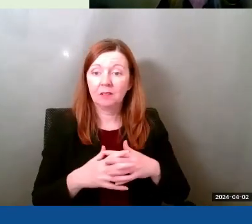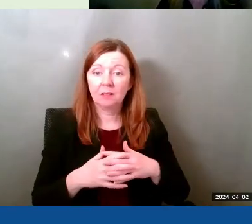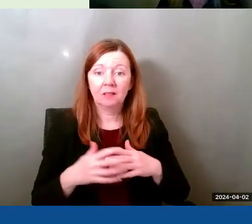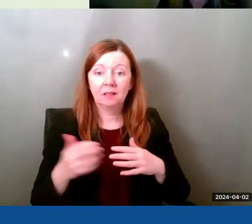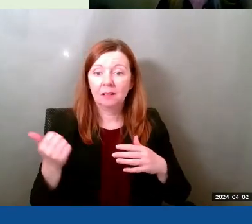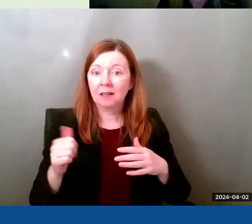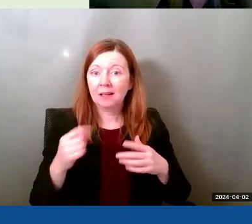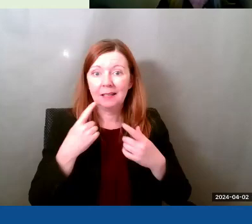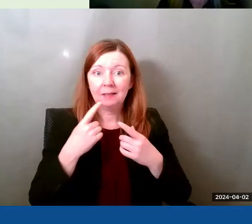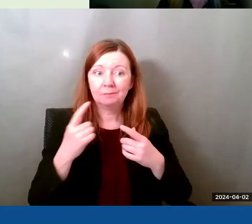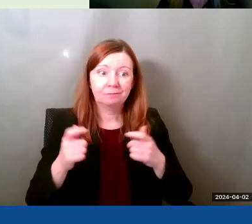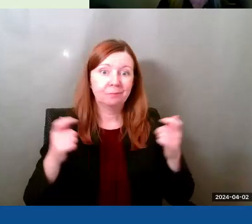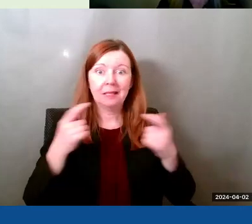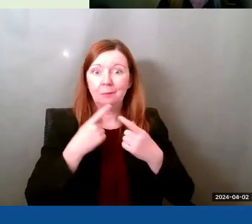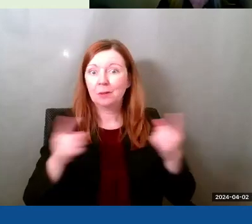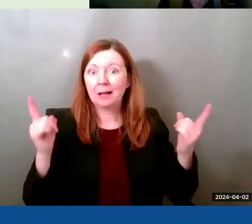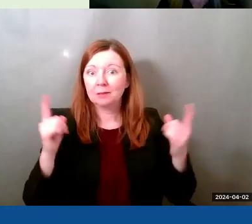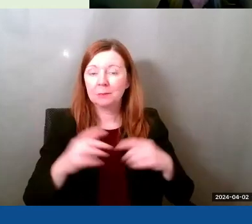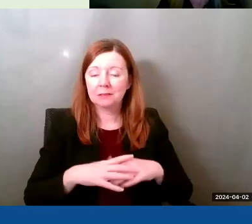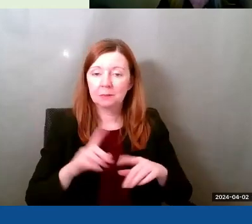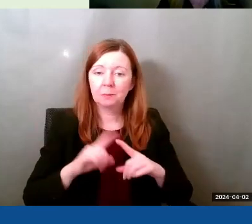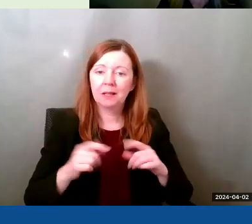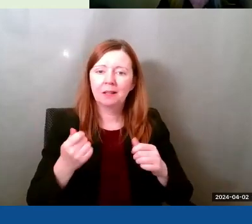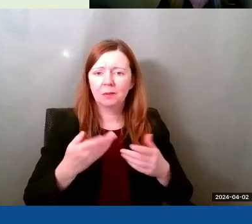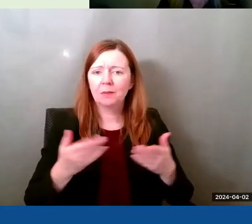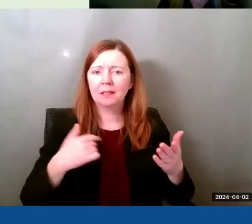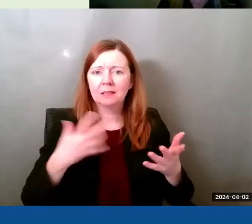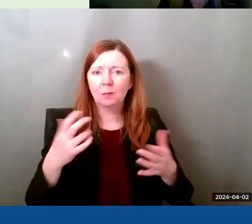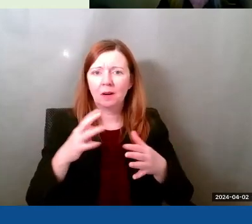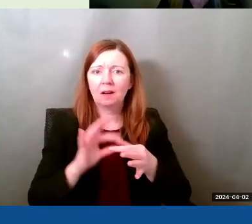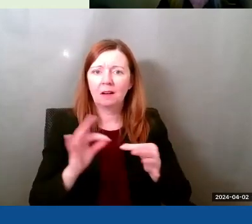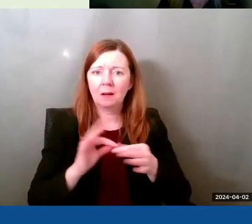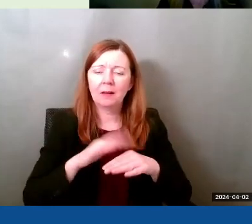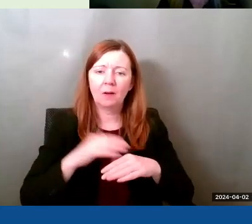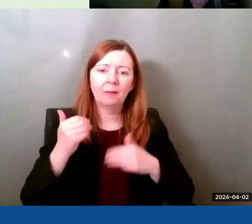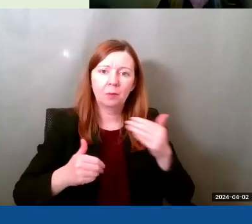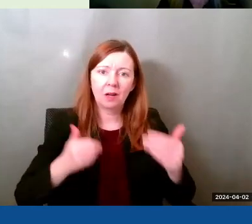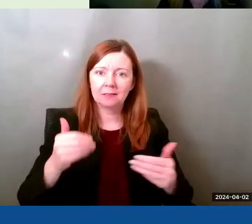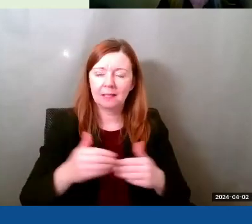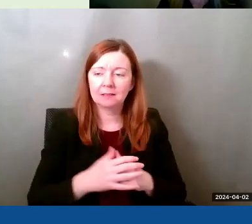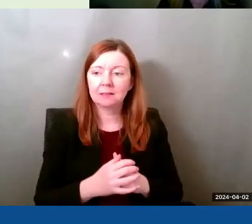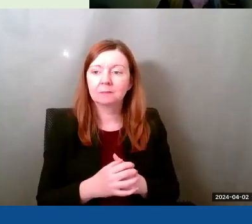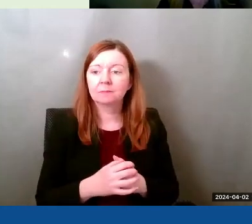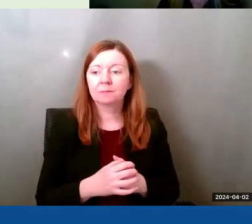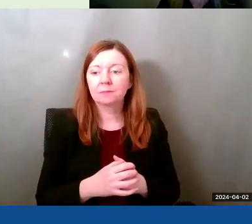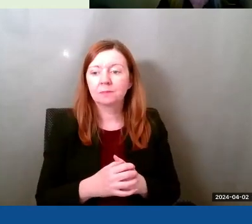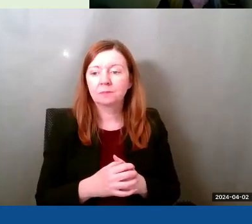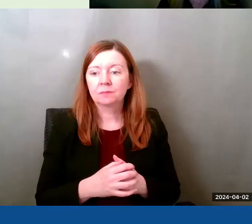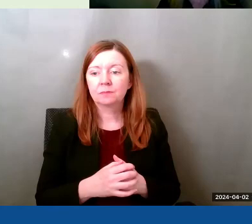grand pronouncements to make. A couple things though. I do want to comment on the process.